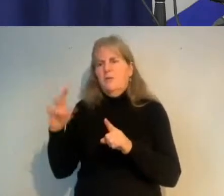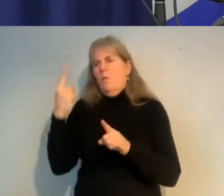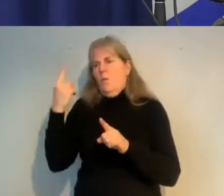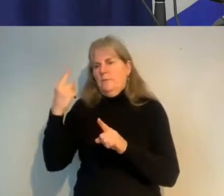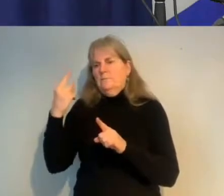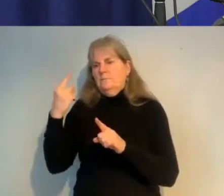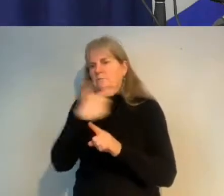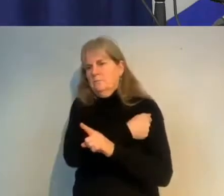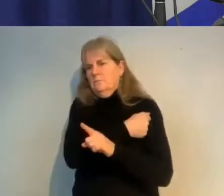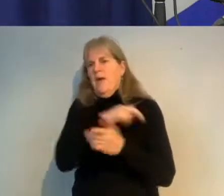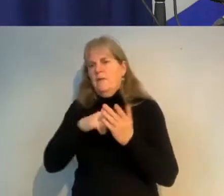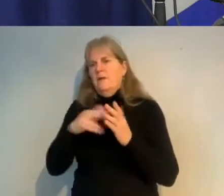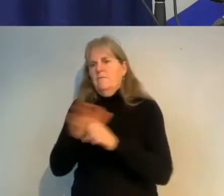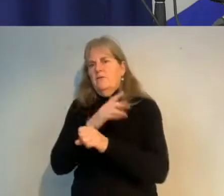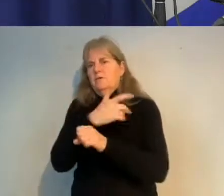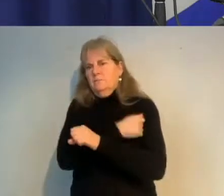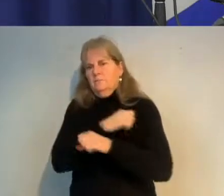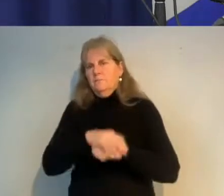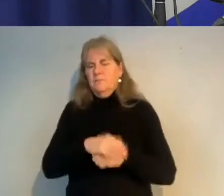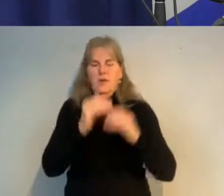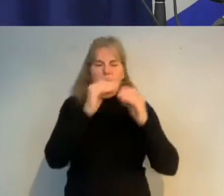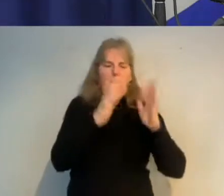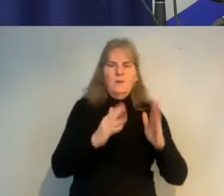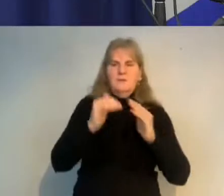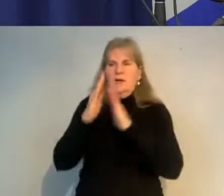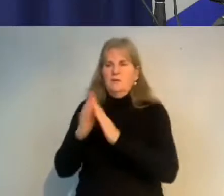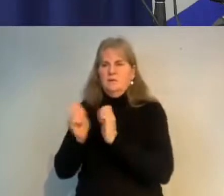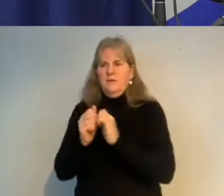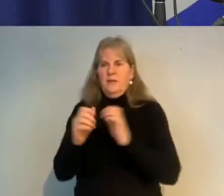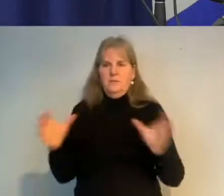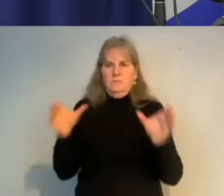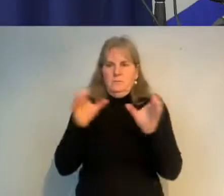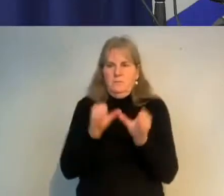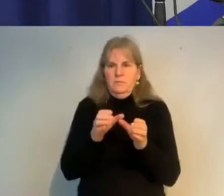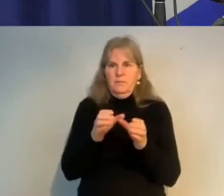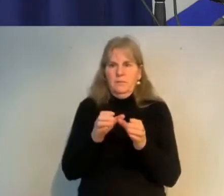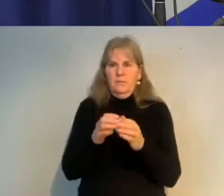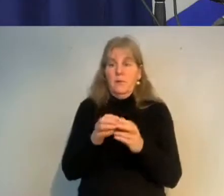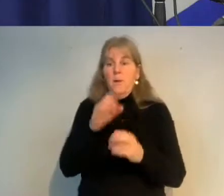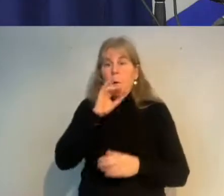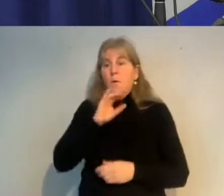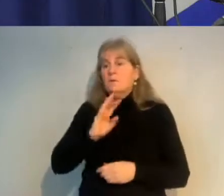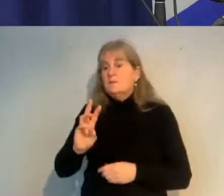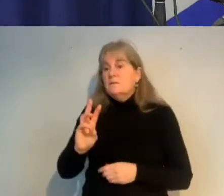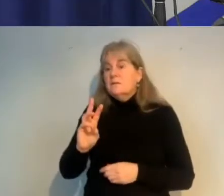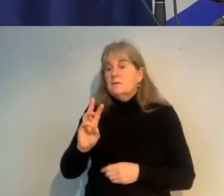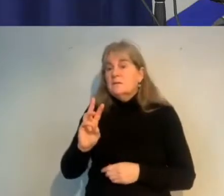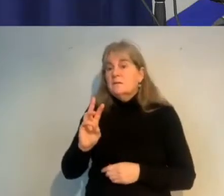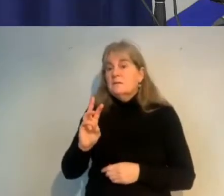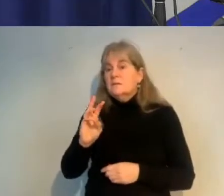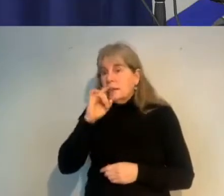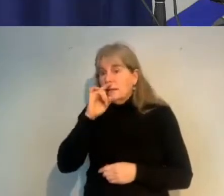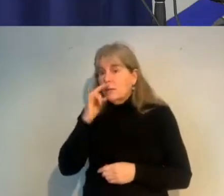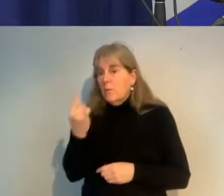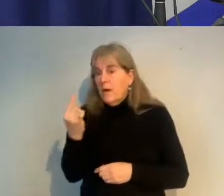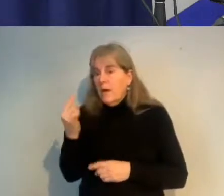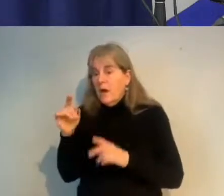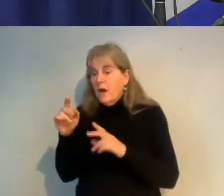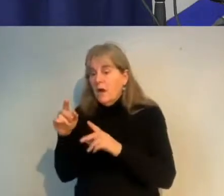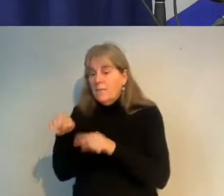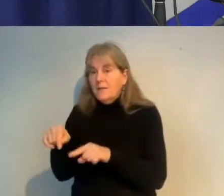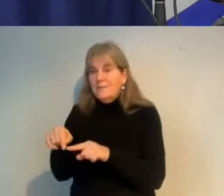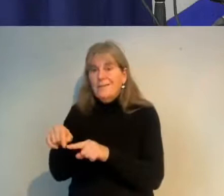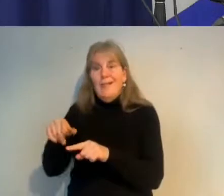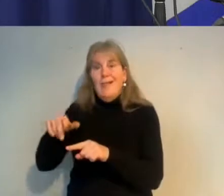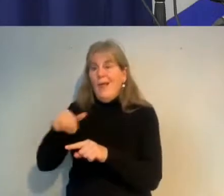So 2 households can gather together. Maybe they have a 6-year-old in one of those households. That 6-year-old is not counted amongst